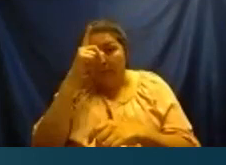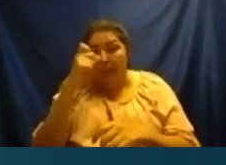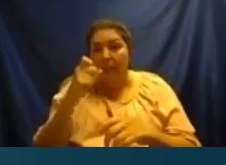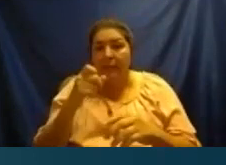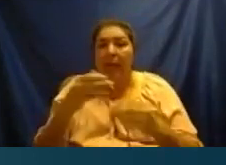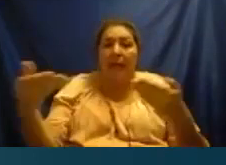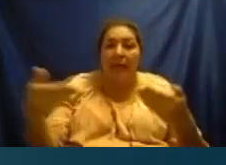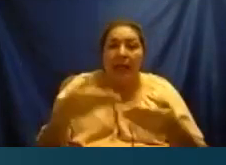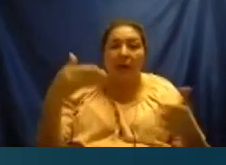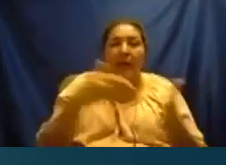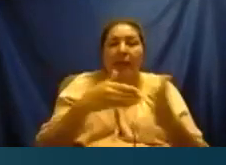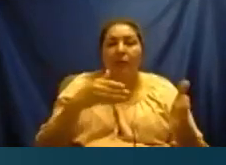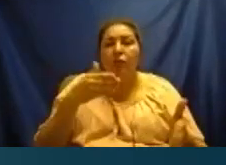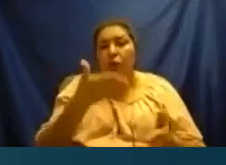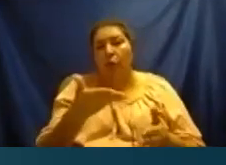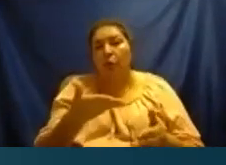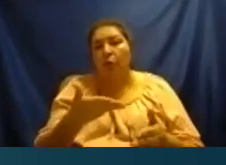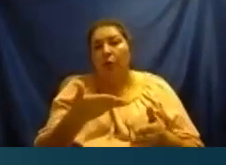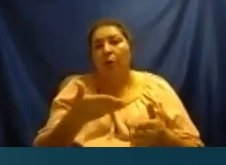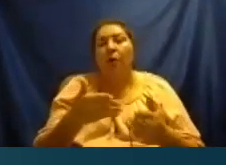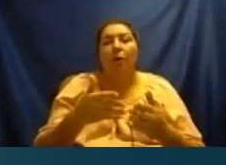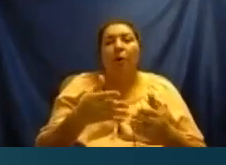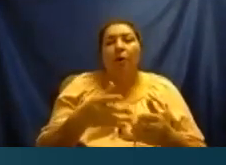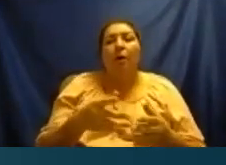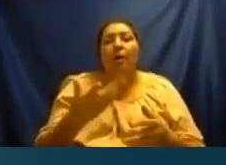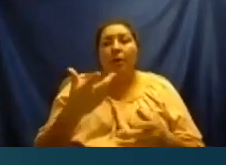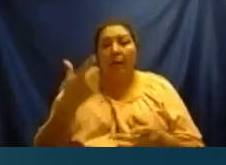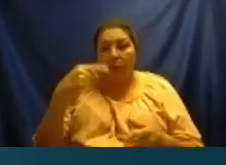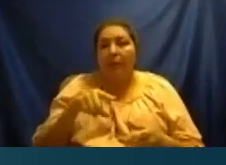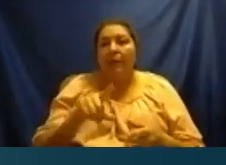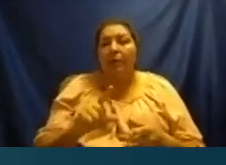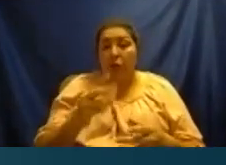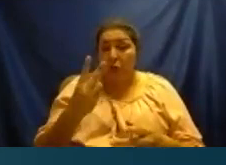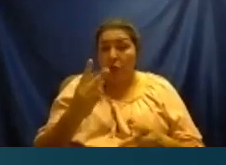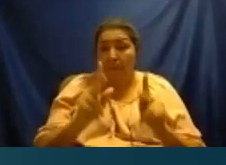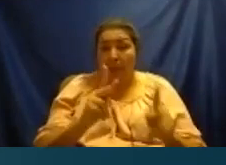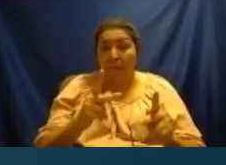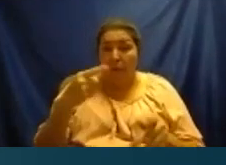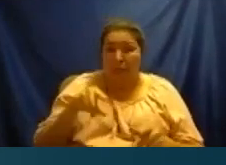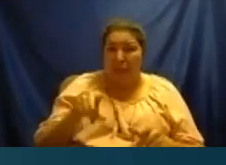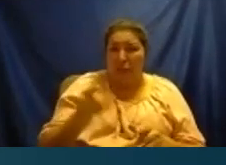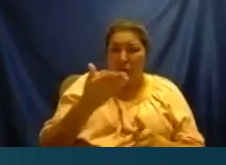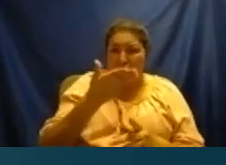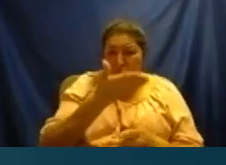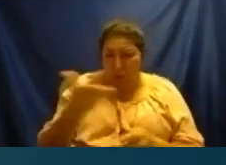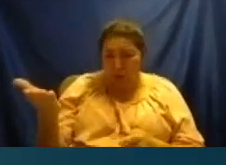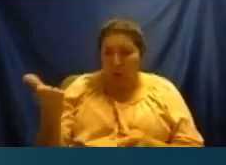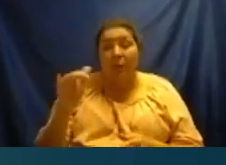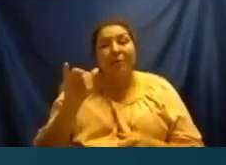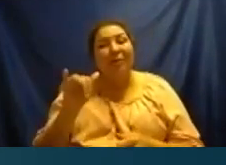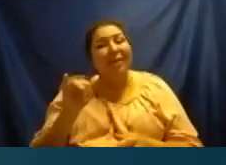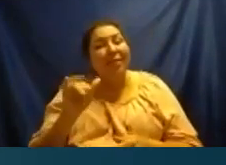Beor from Pethor of Mesopotamia to curse you. Now, this is a real interesting